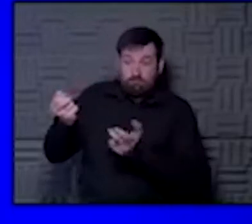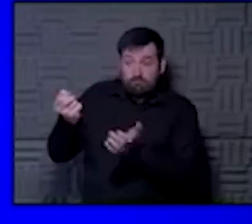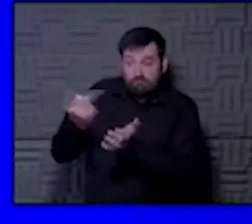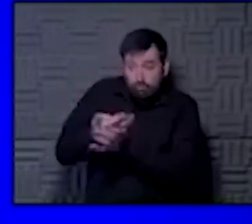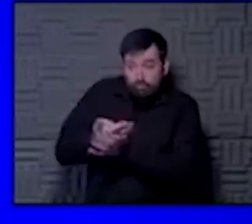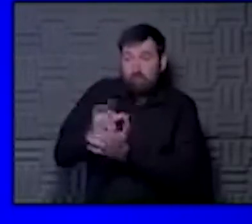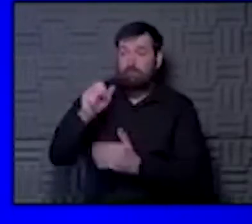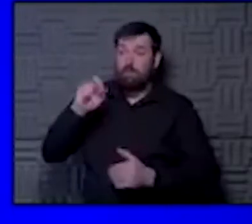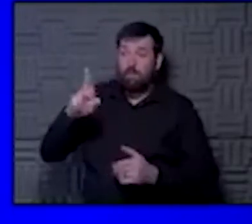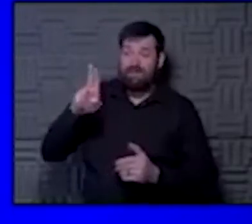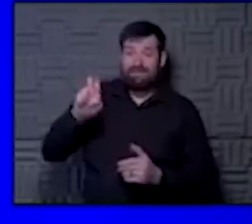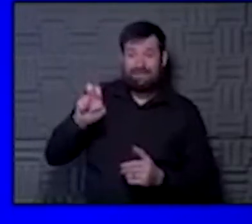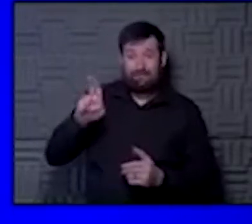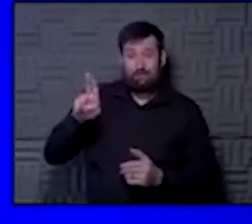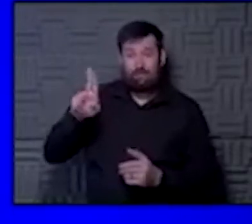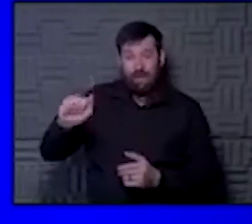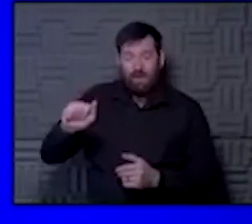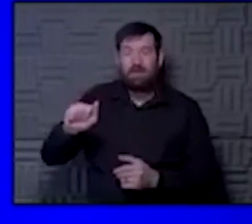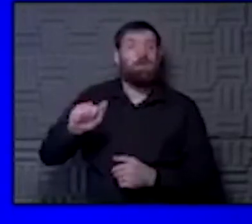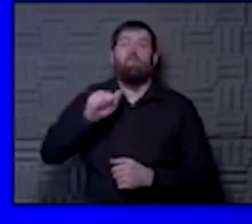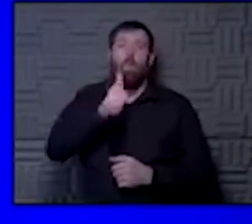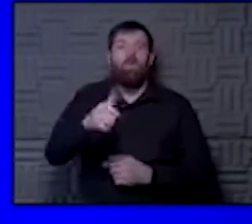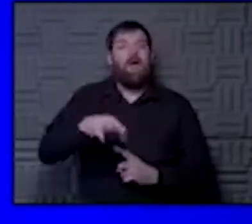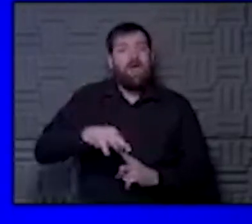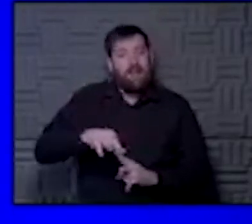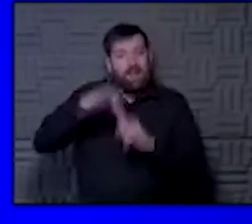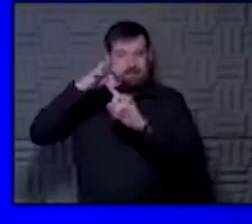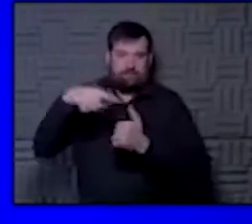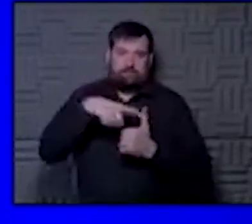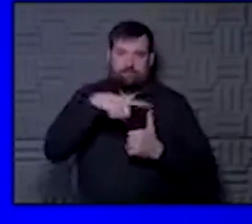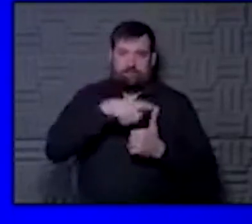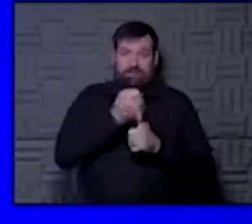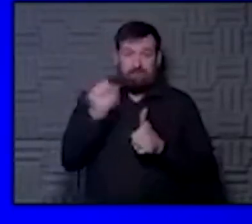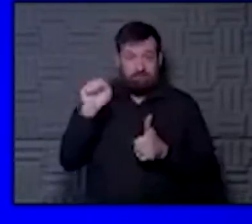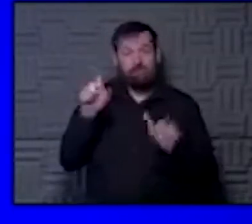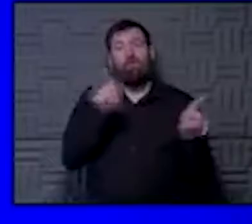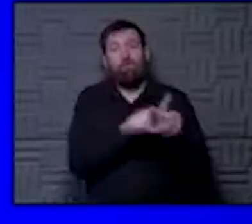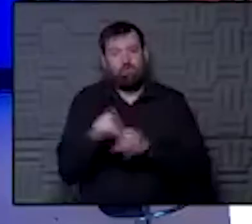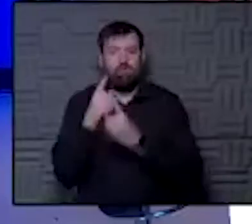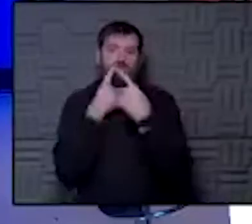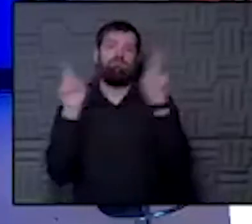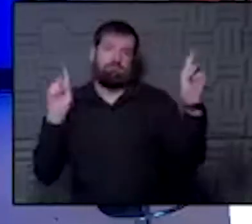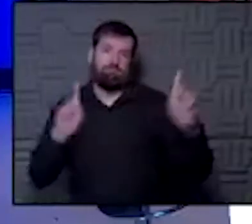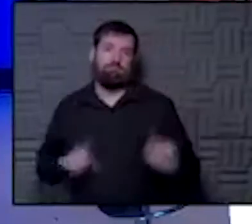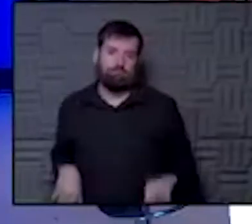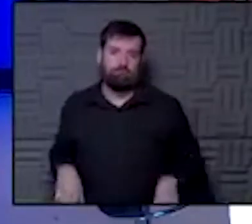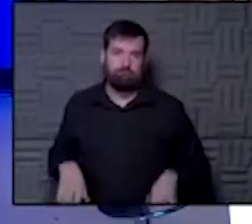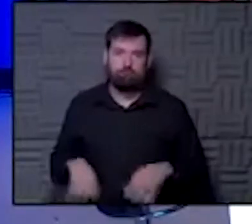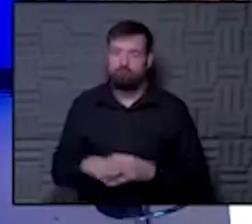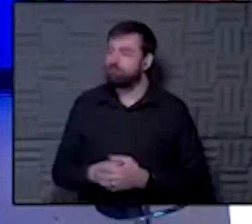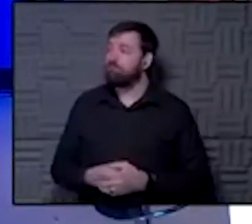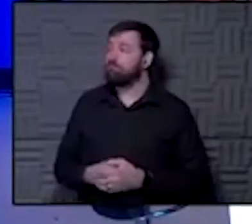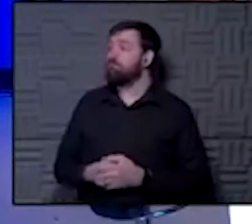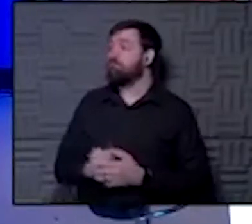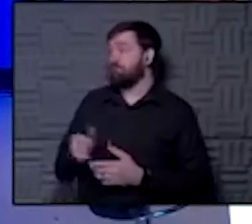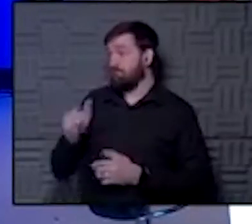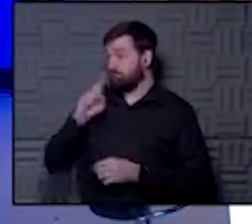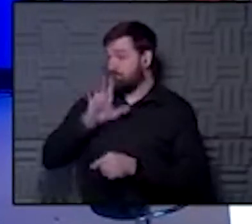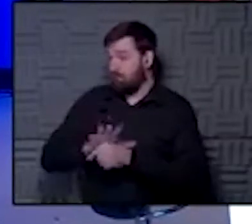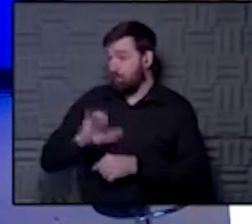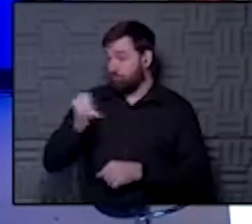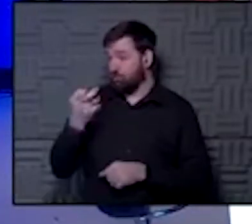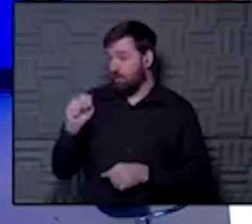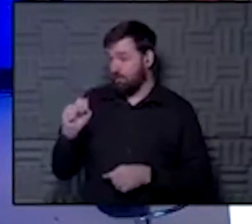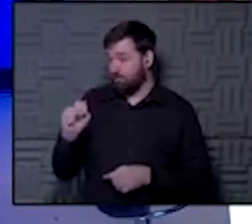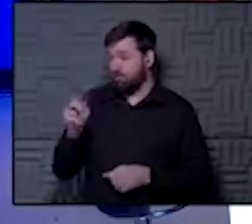or EUA unless it does show, number one, safety, but also efficacy. And I'll make this promise to you, John, and you'll